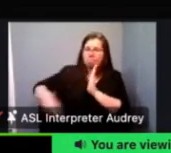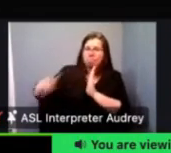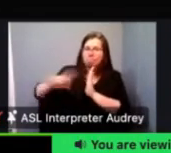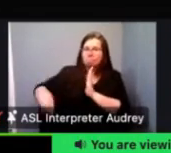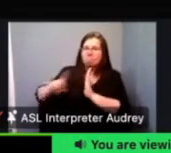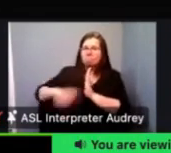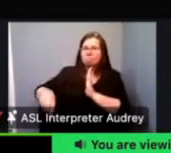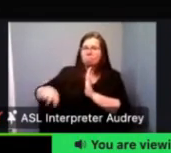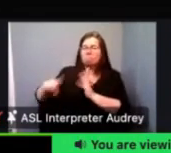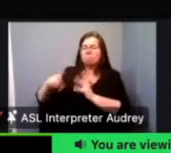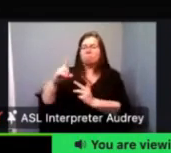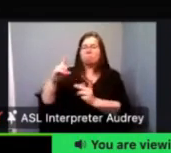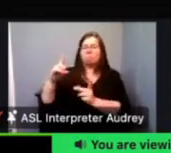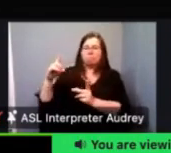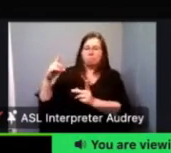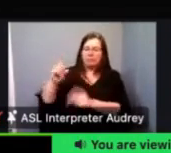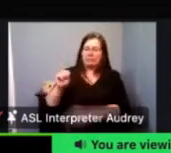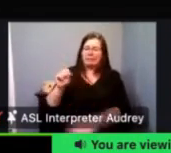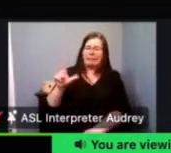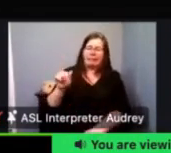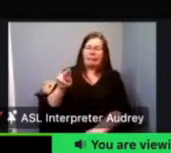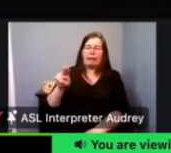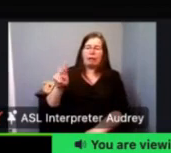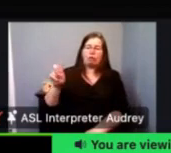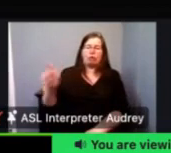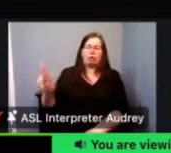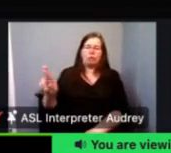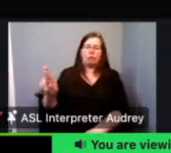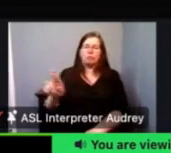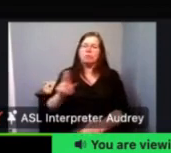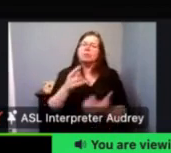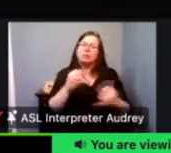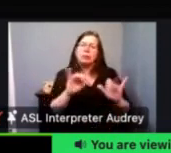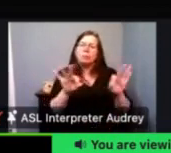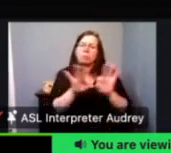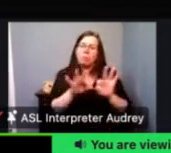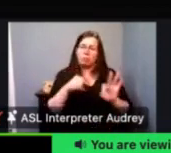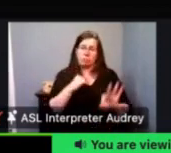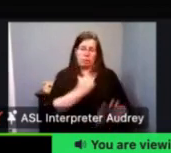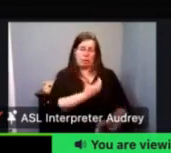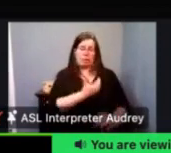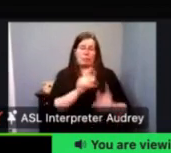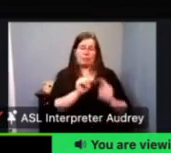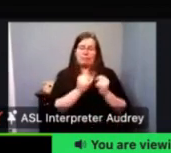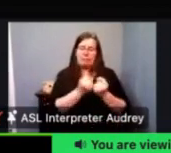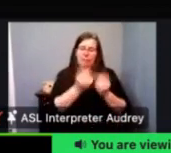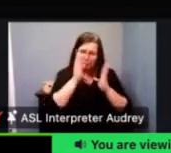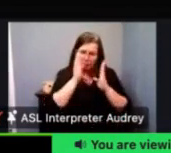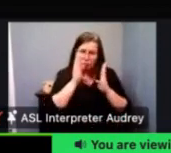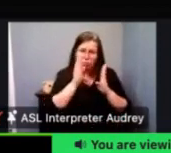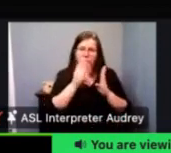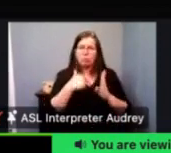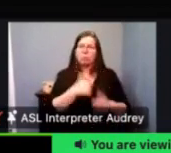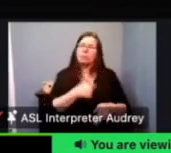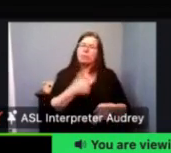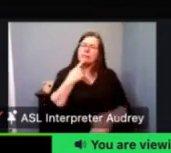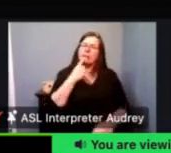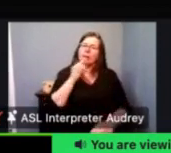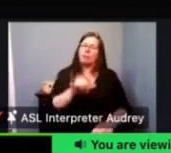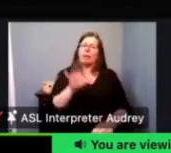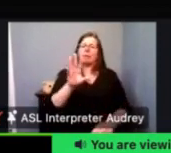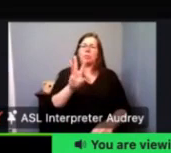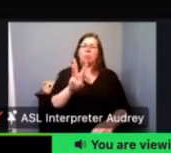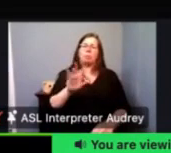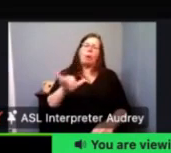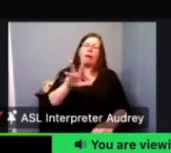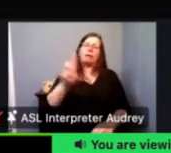So it's important to pay attention to those words too. Even as a team, we pay attention to that and started saying like, wow, that's really wild,